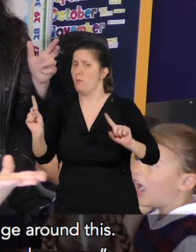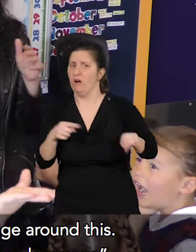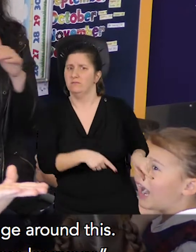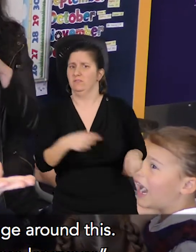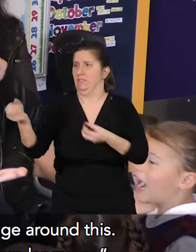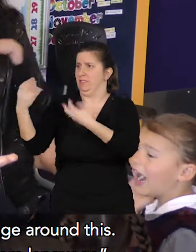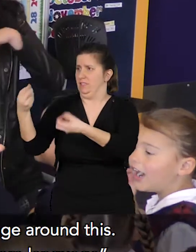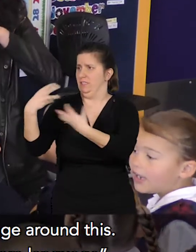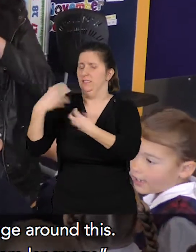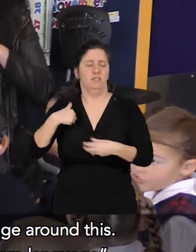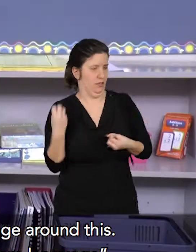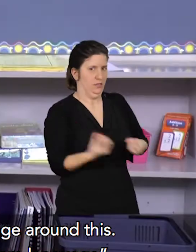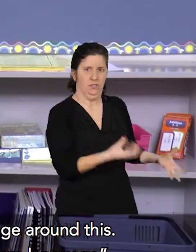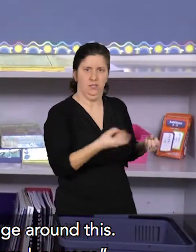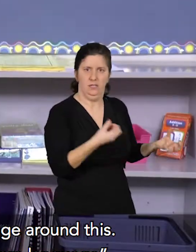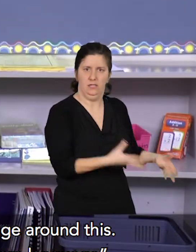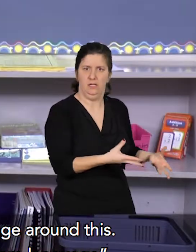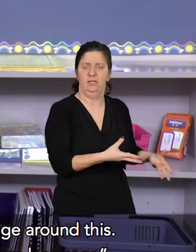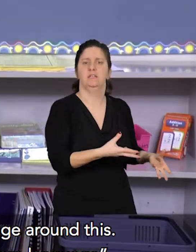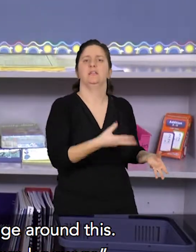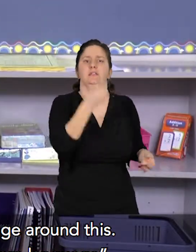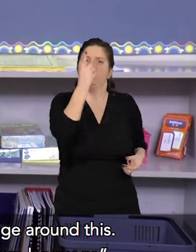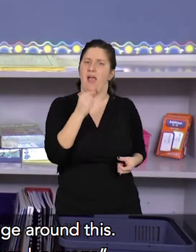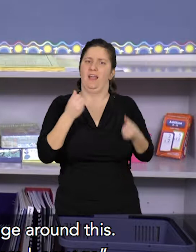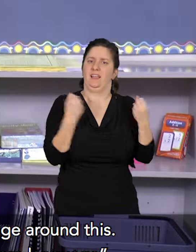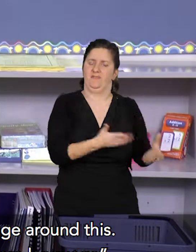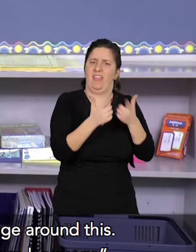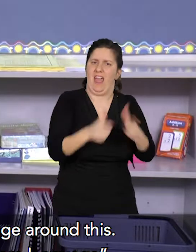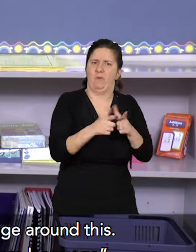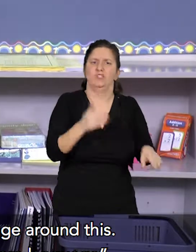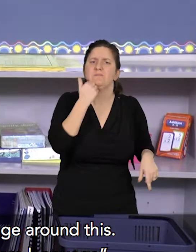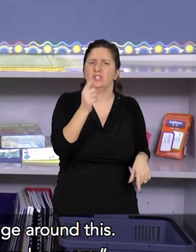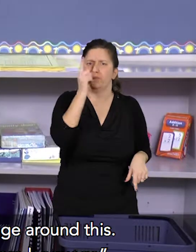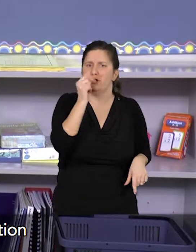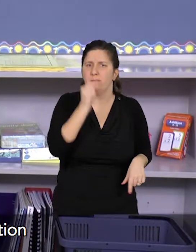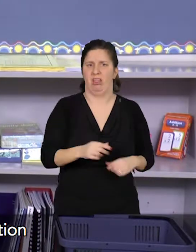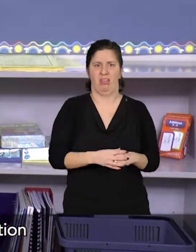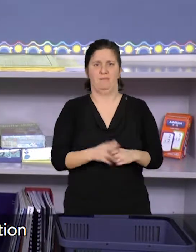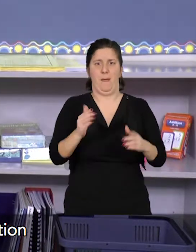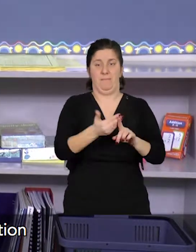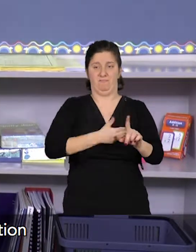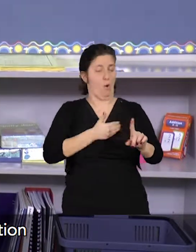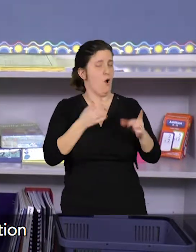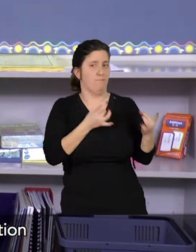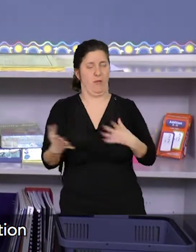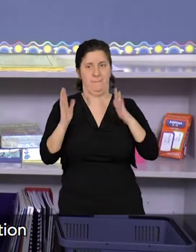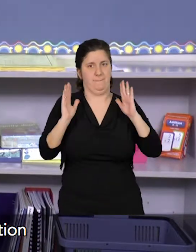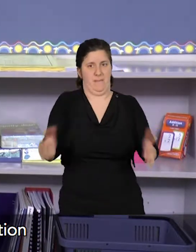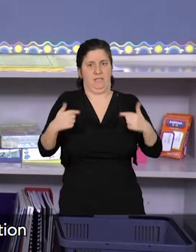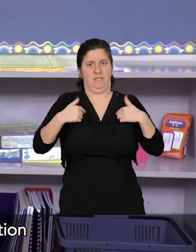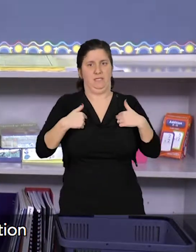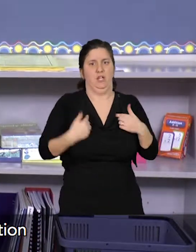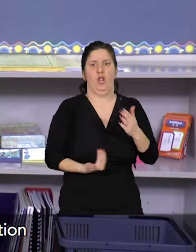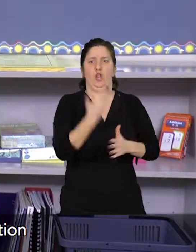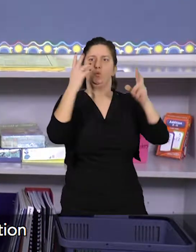we're doing this topic, I need more language around this. How will I describe this in another way? Give me more language. And it's important that I do that